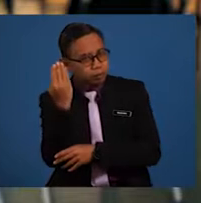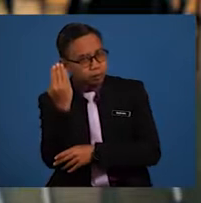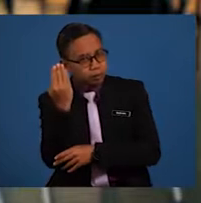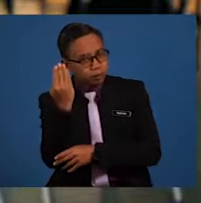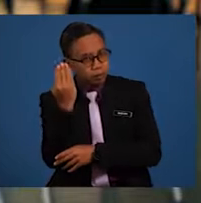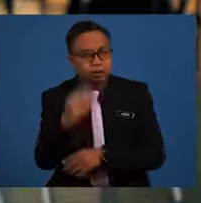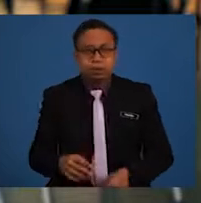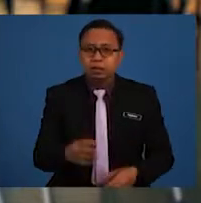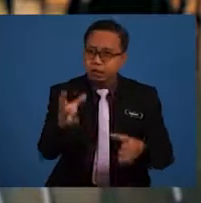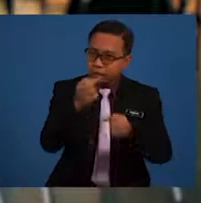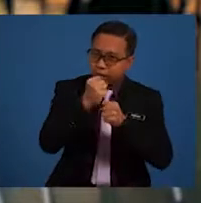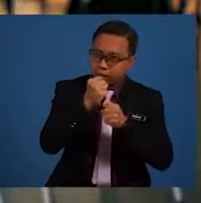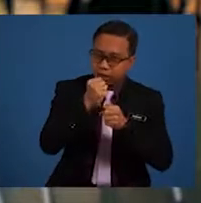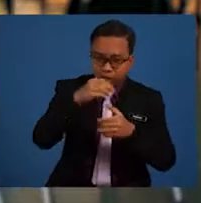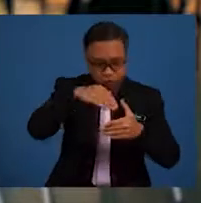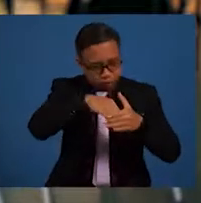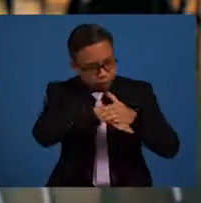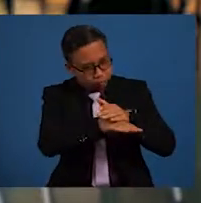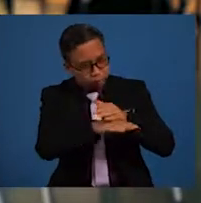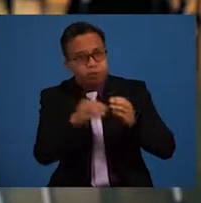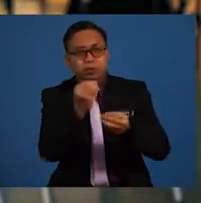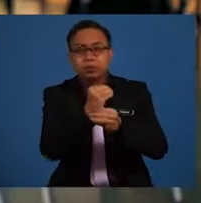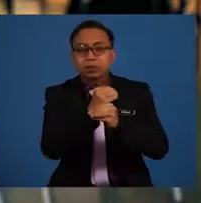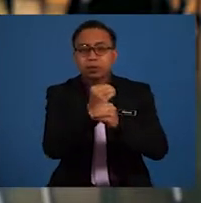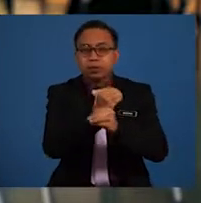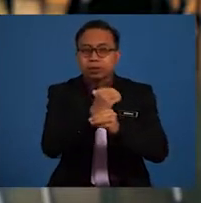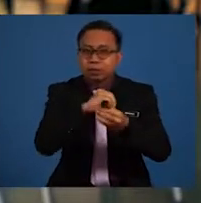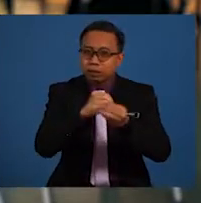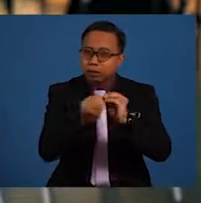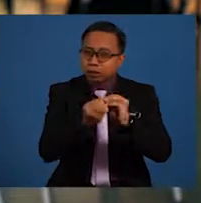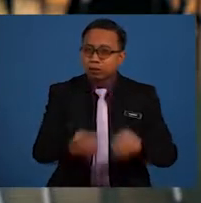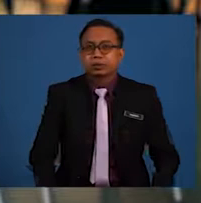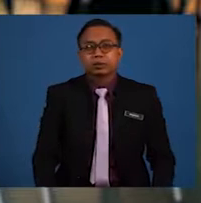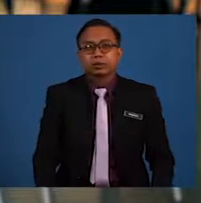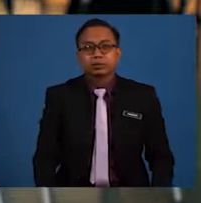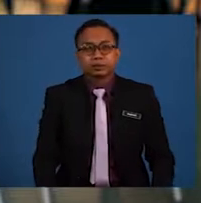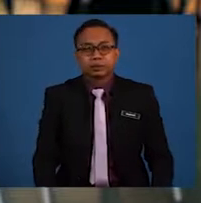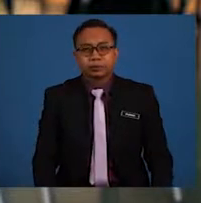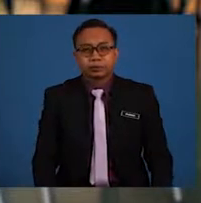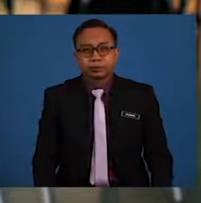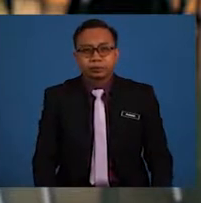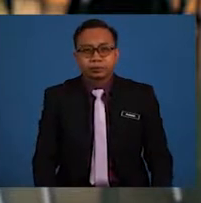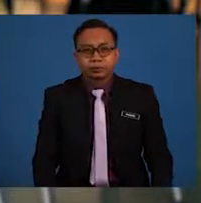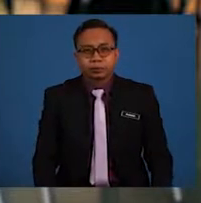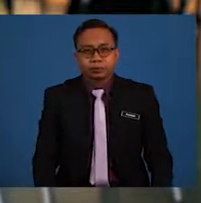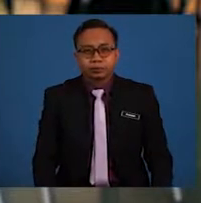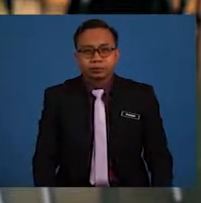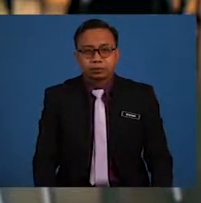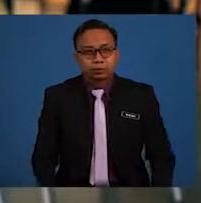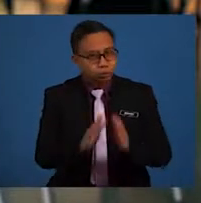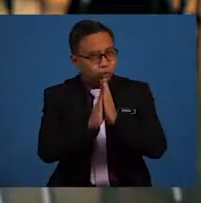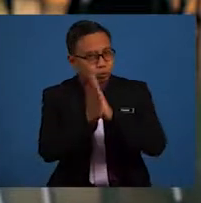you can get into deep trouble with where you punctuate.